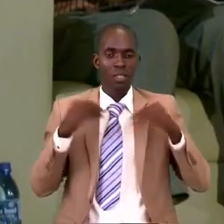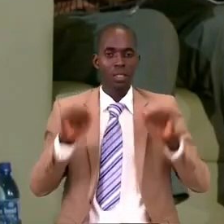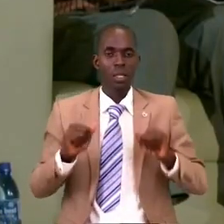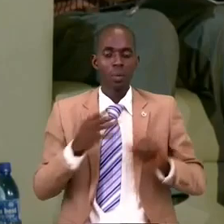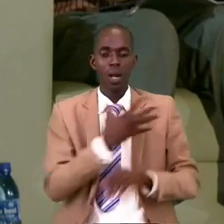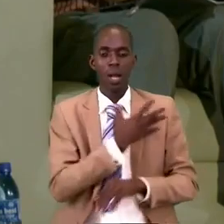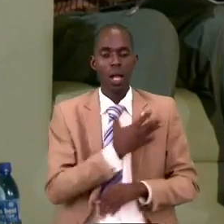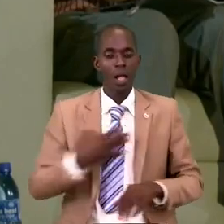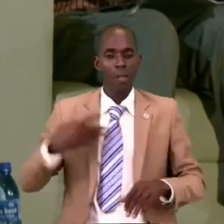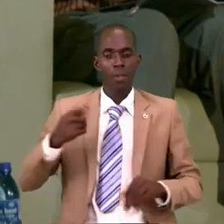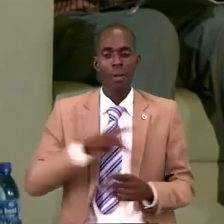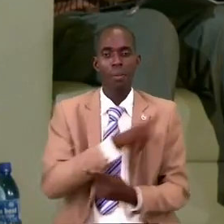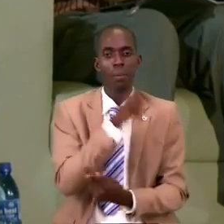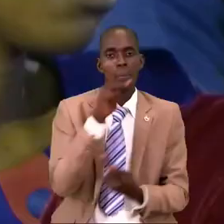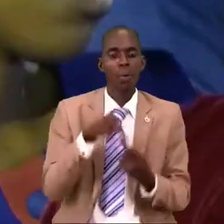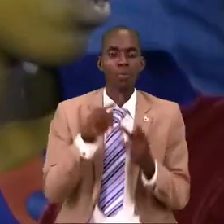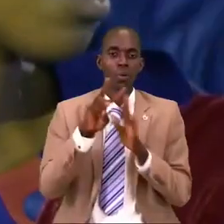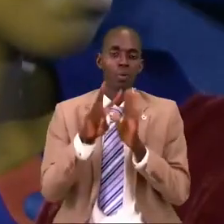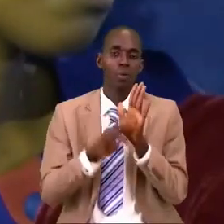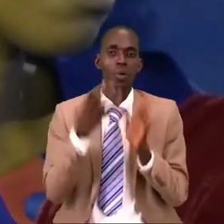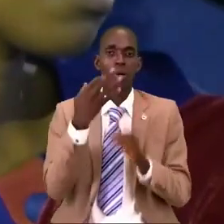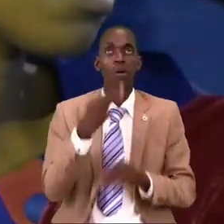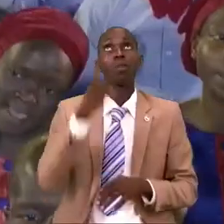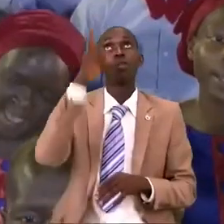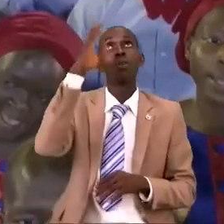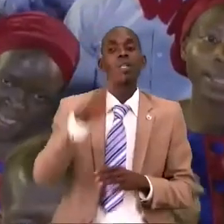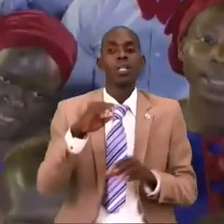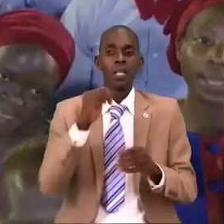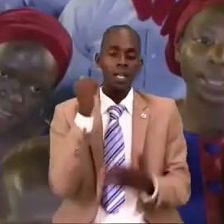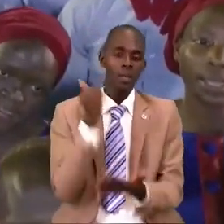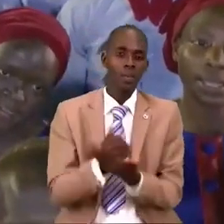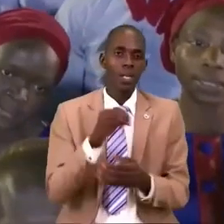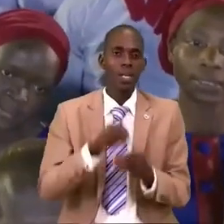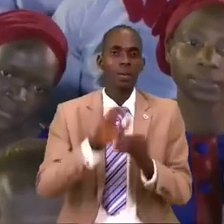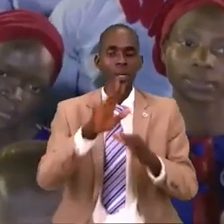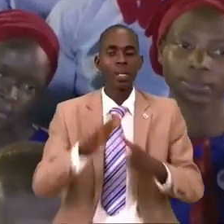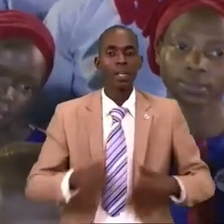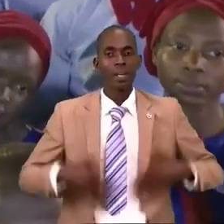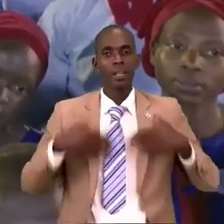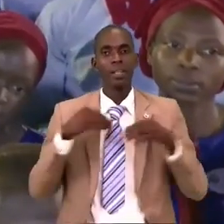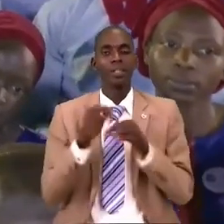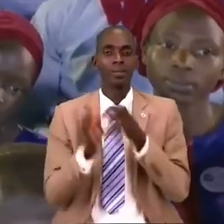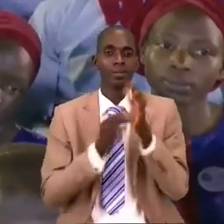Amen, amen every day. Amen. The continual